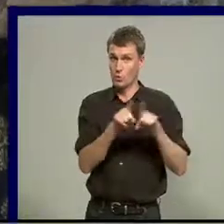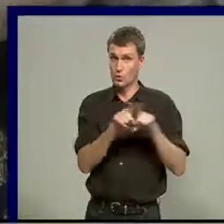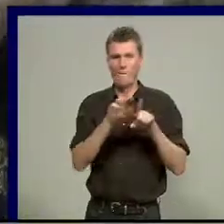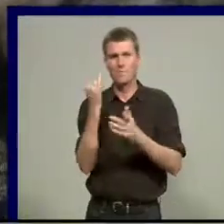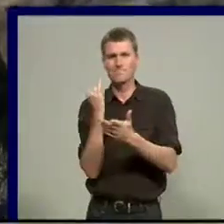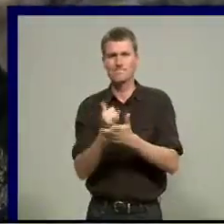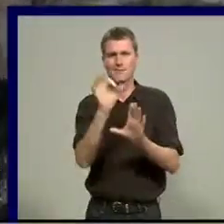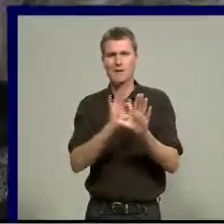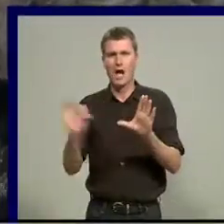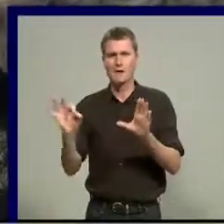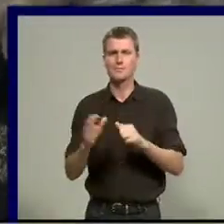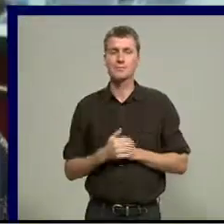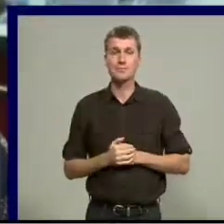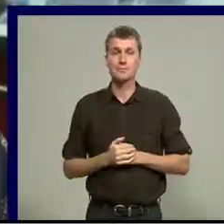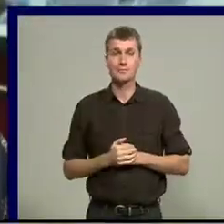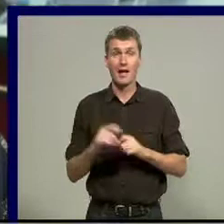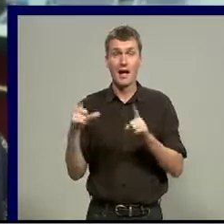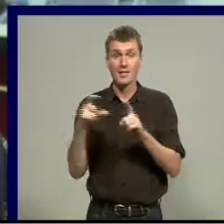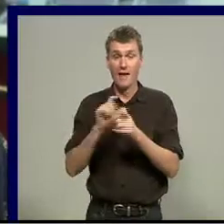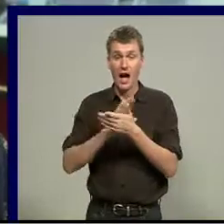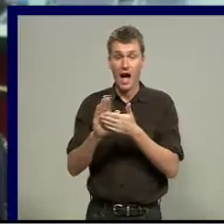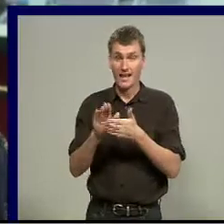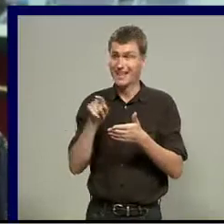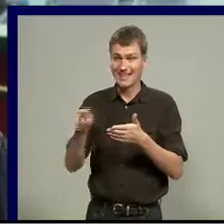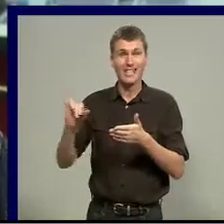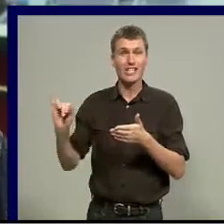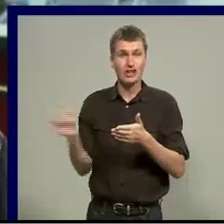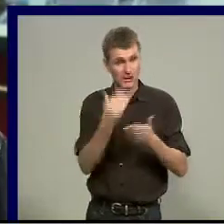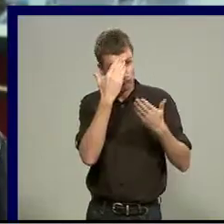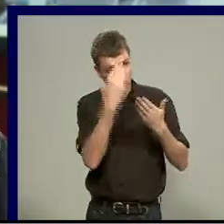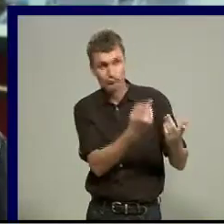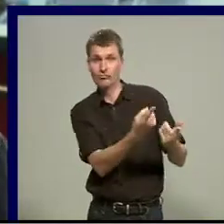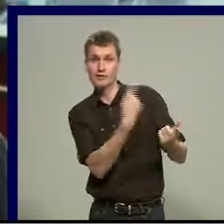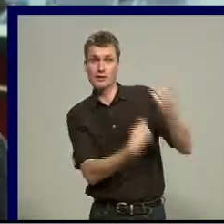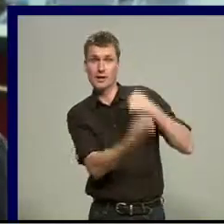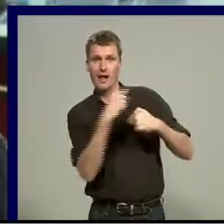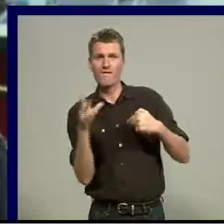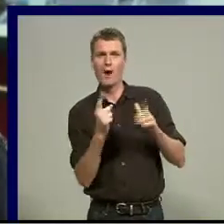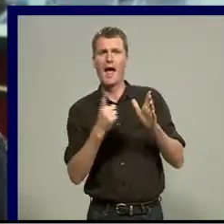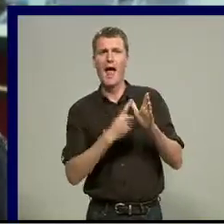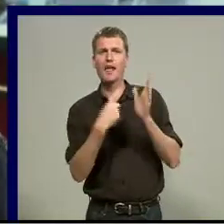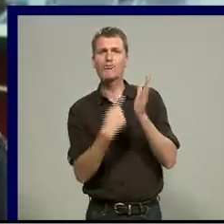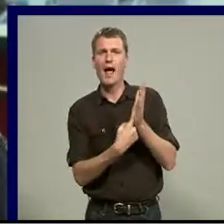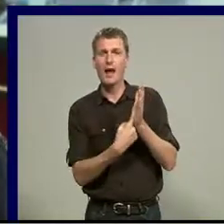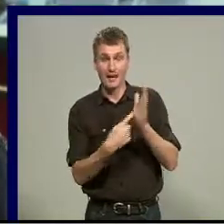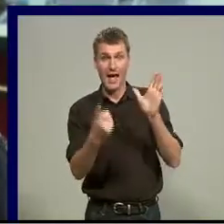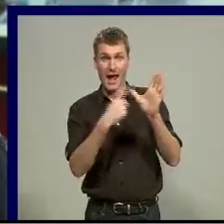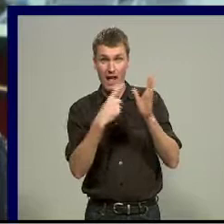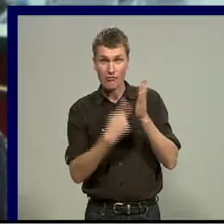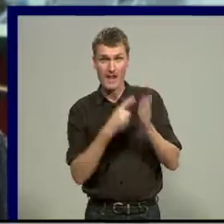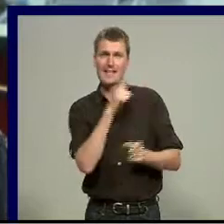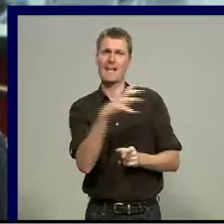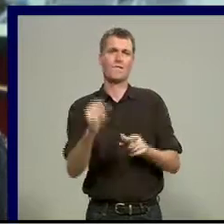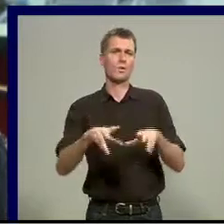building design. Dave Harding was just doing what he was told to do by Alan Ray, and Alan Ray needs to take